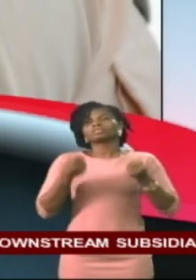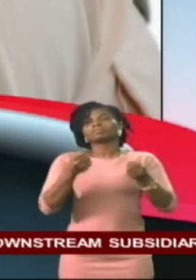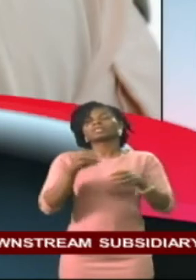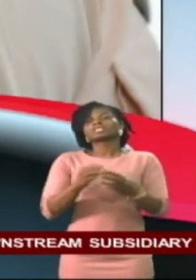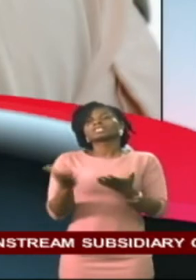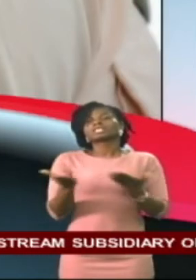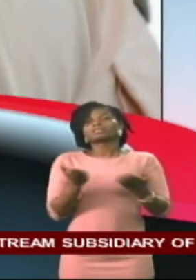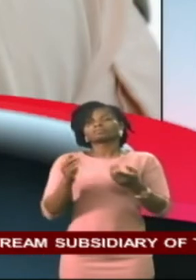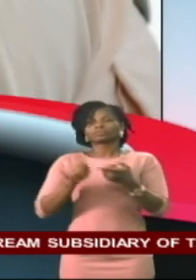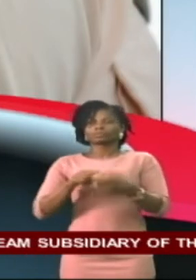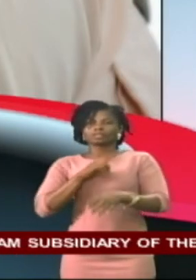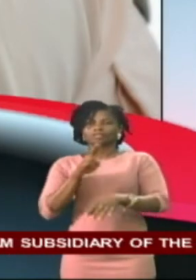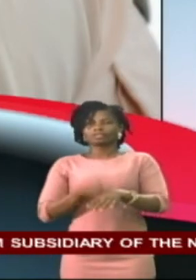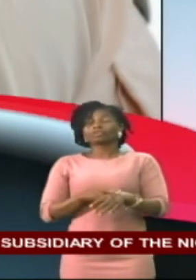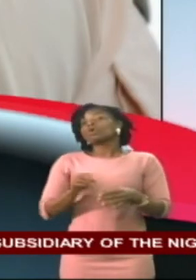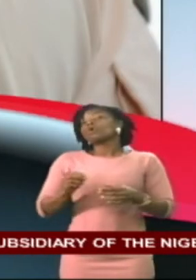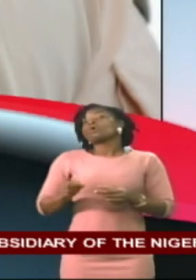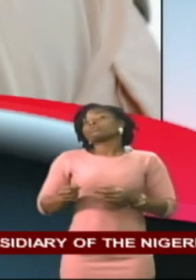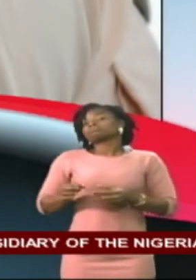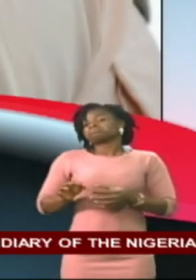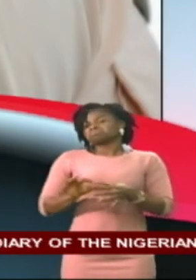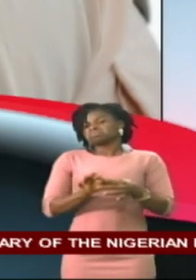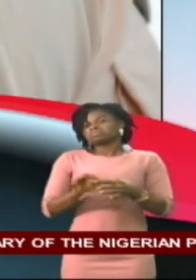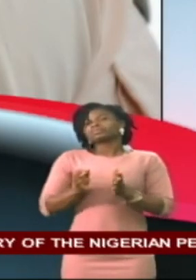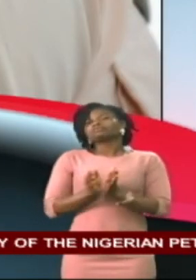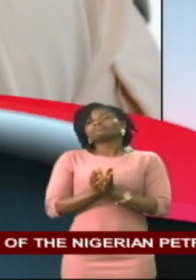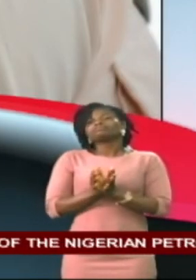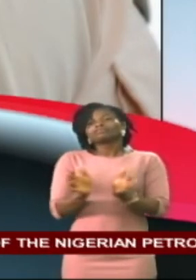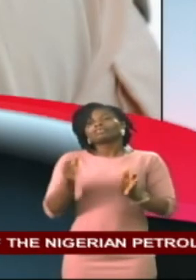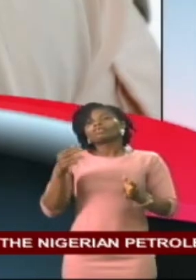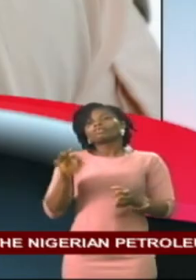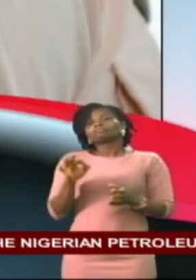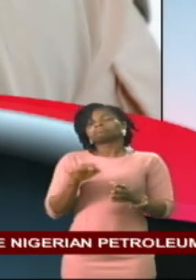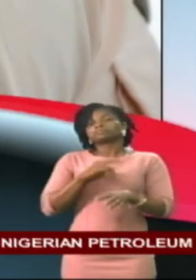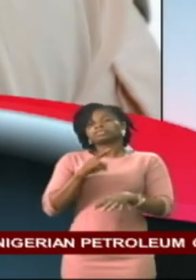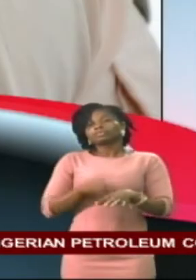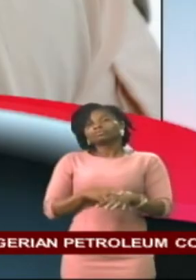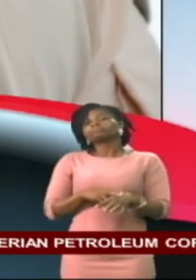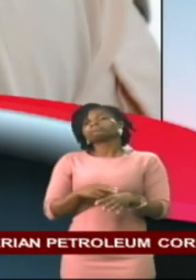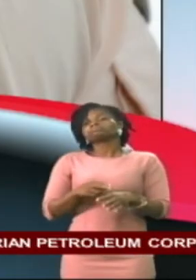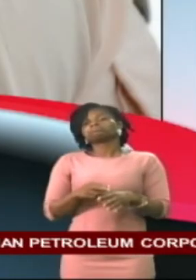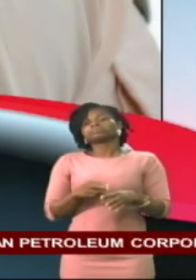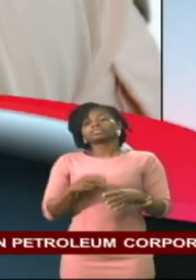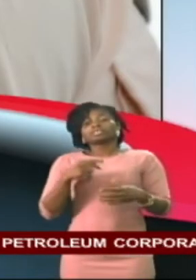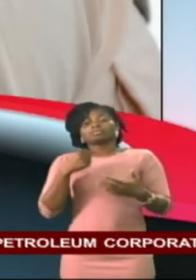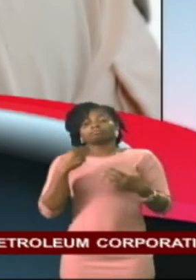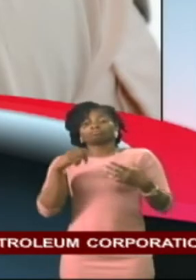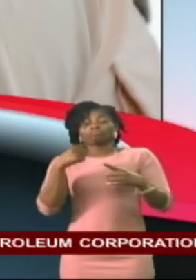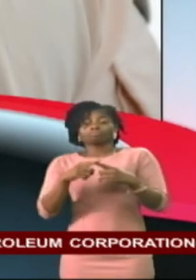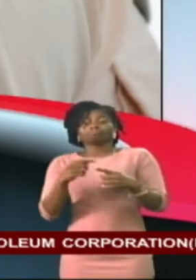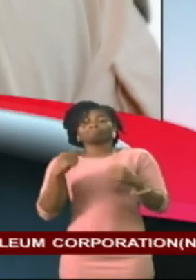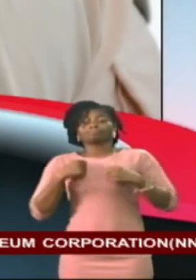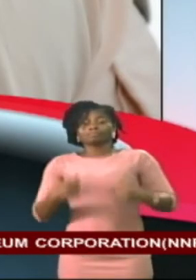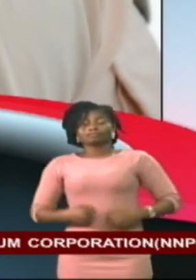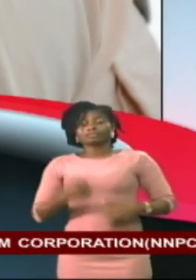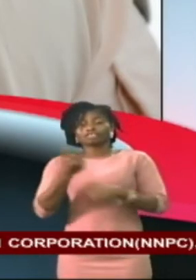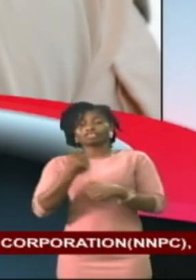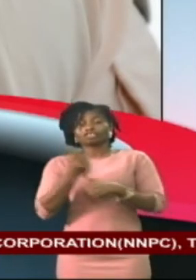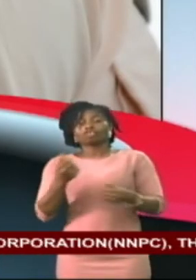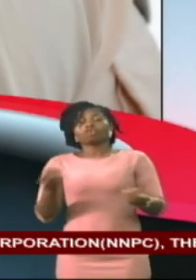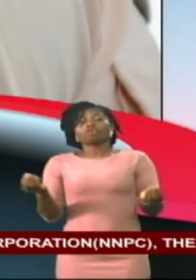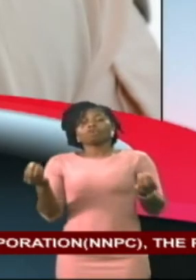to the nation. Comptroller General of Immigration Mohammed Babandede gave the indication while addressing senior officers in commemoration